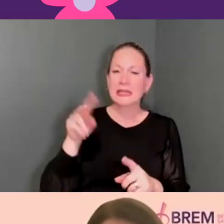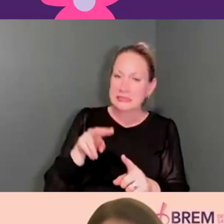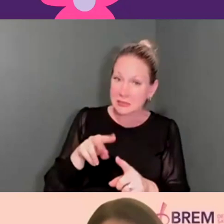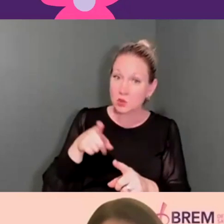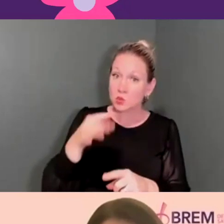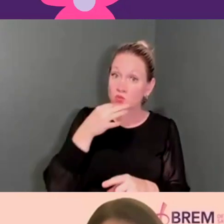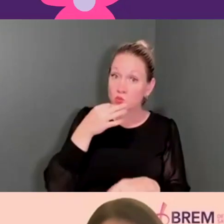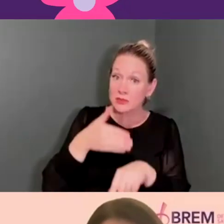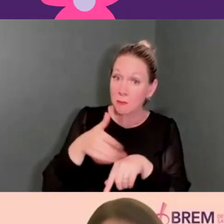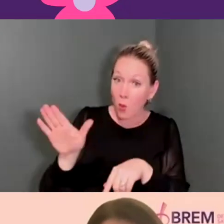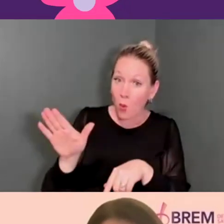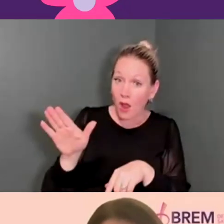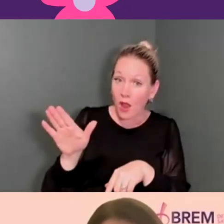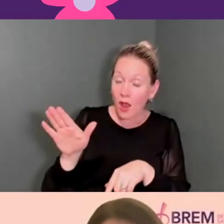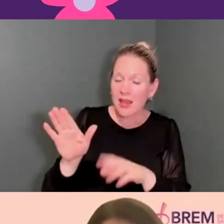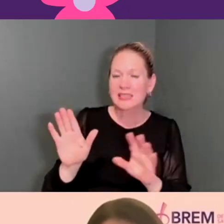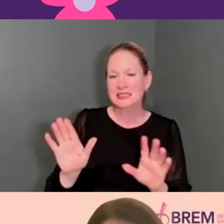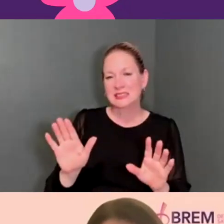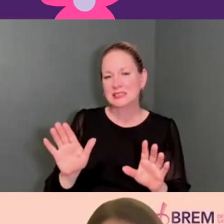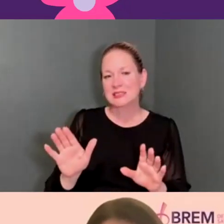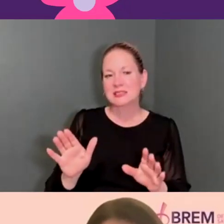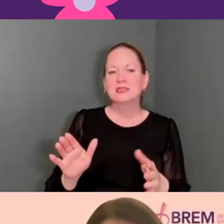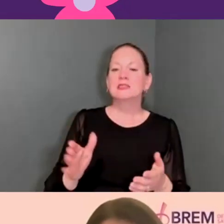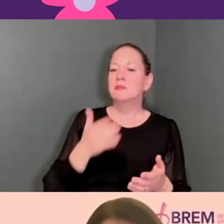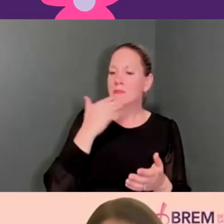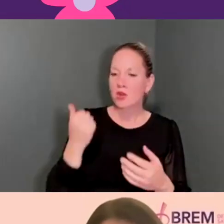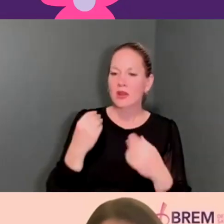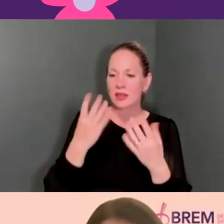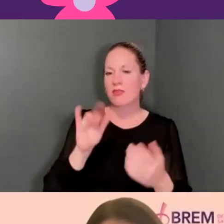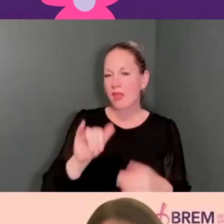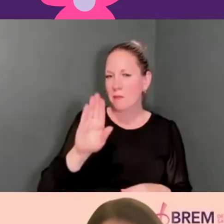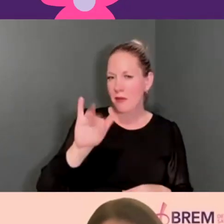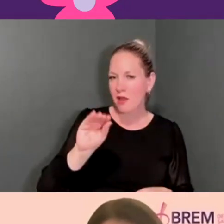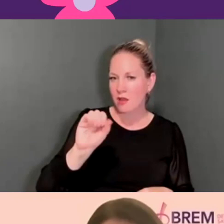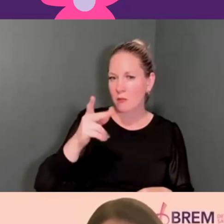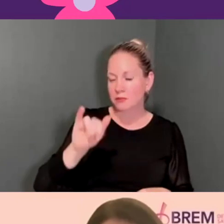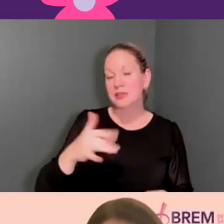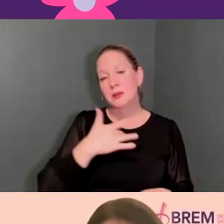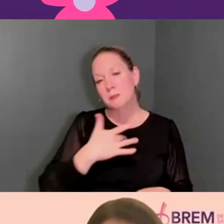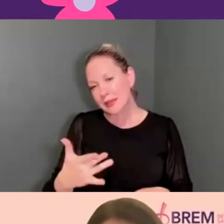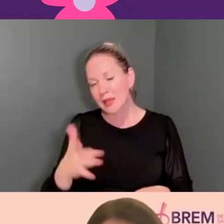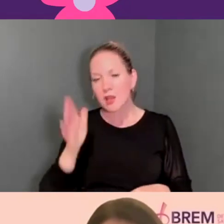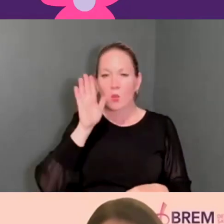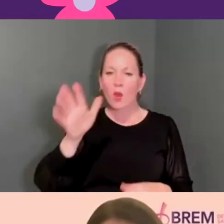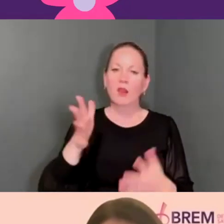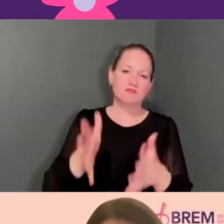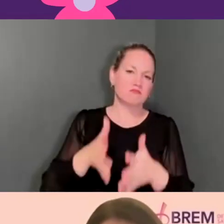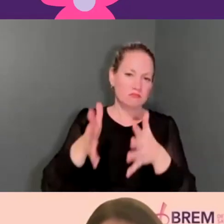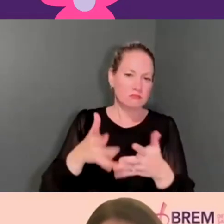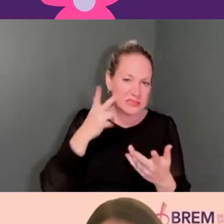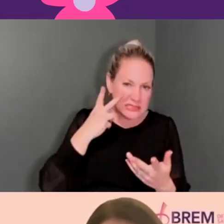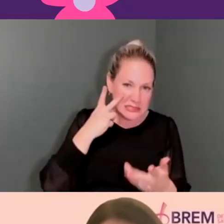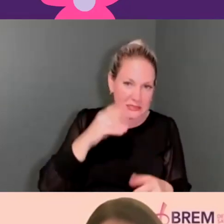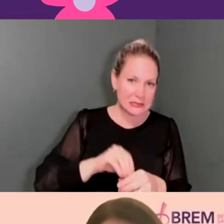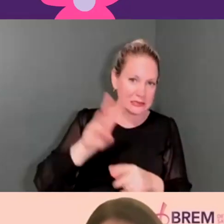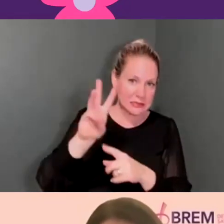in a couple of weeks, we'll go ahead and give you that biopsy. Normally we'd, let it sit, see you again in 6-ish months and